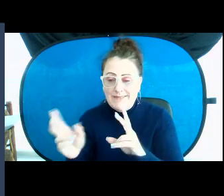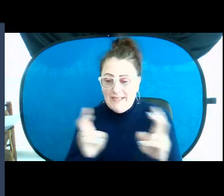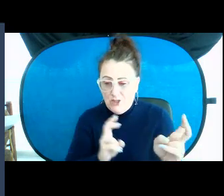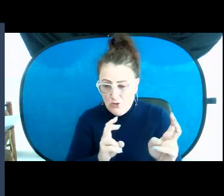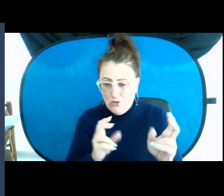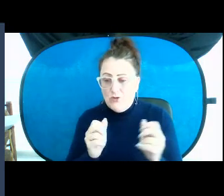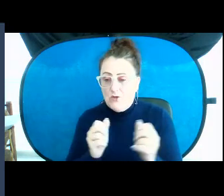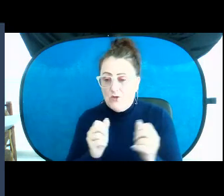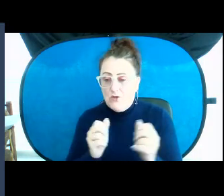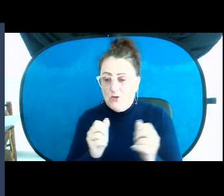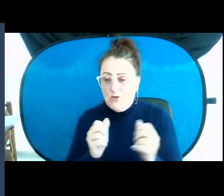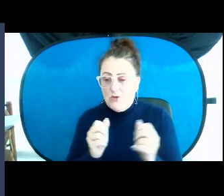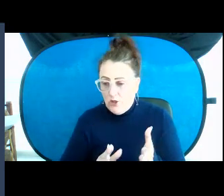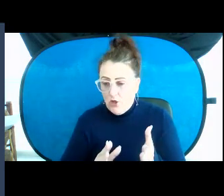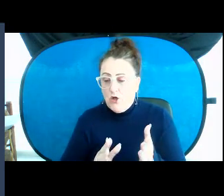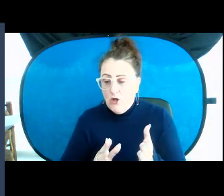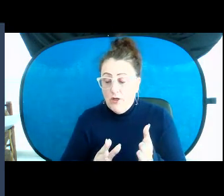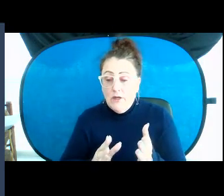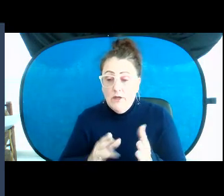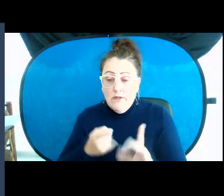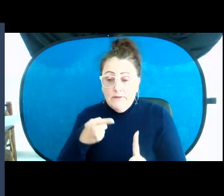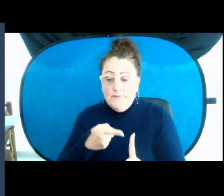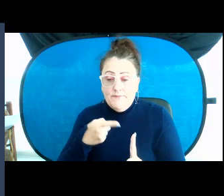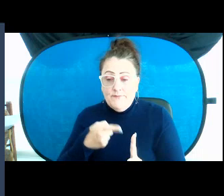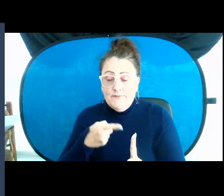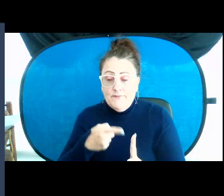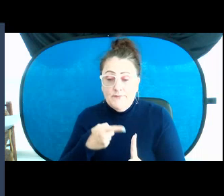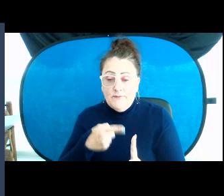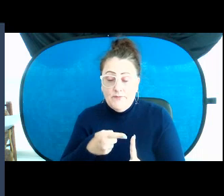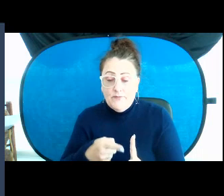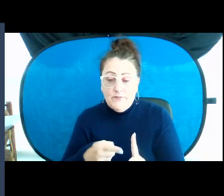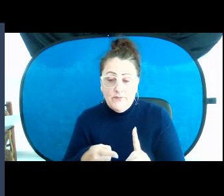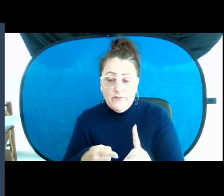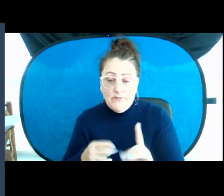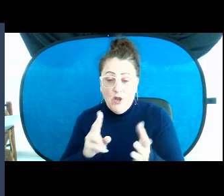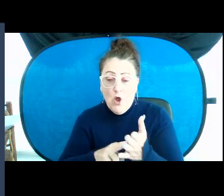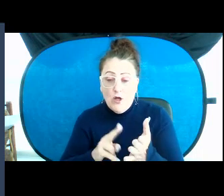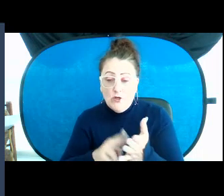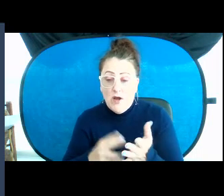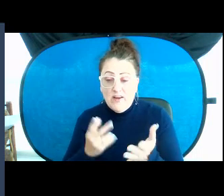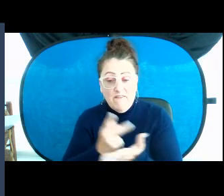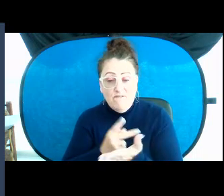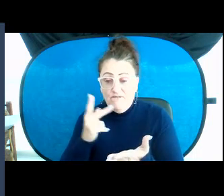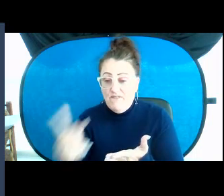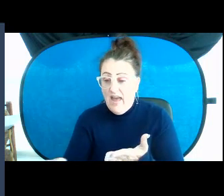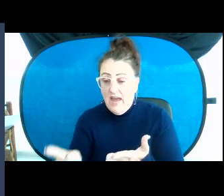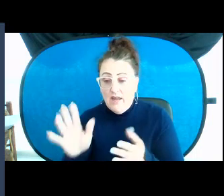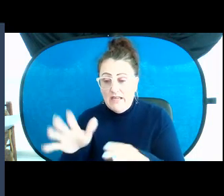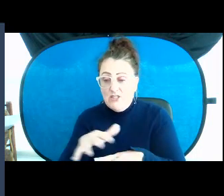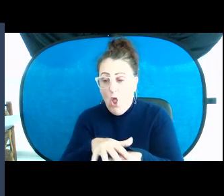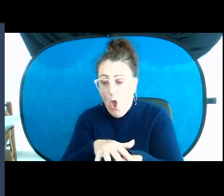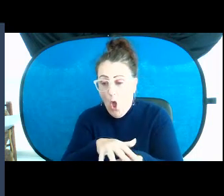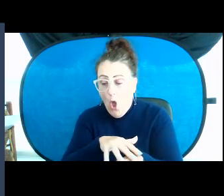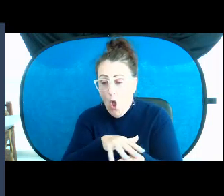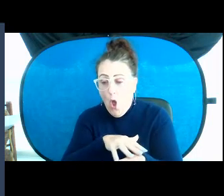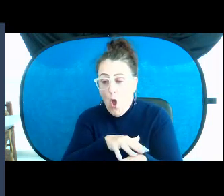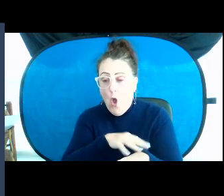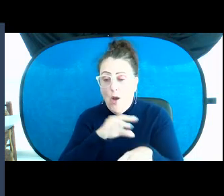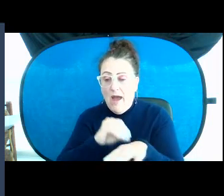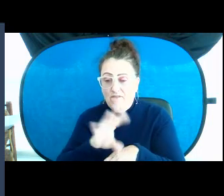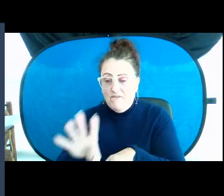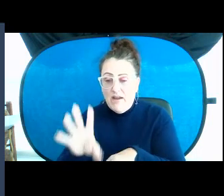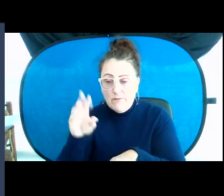contractor. Specifically, the prime contractor failed to meet production rates, and its slower pace affected the delivery of major components